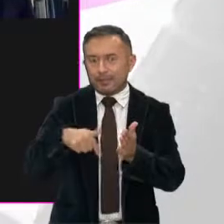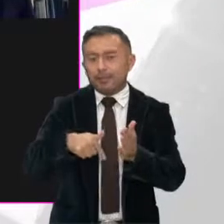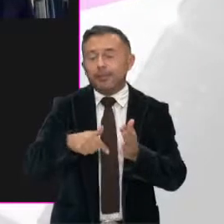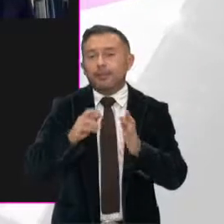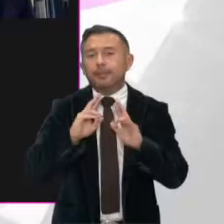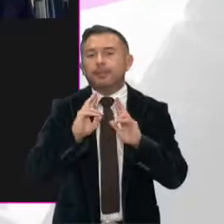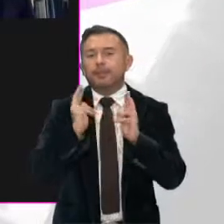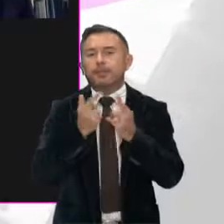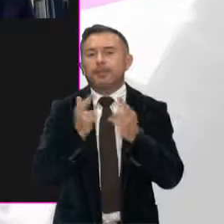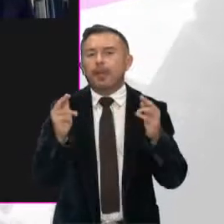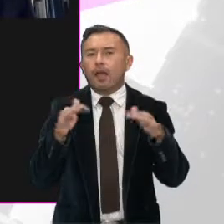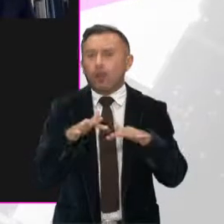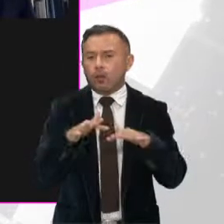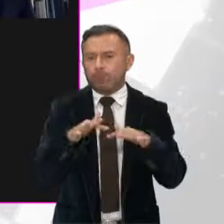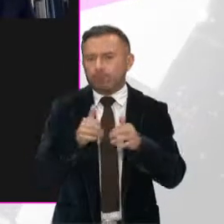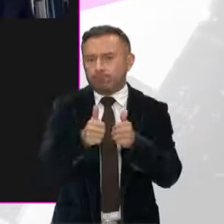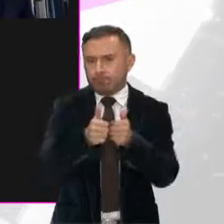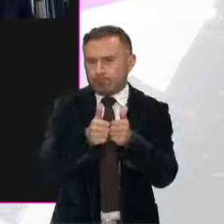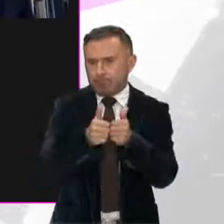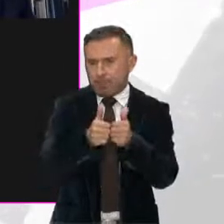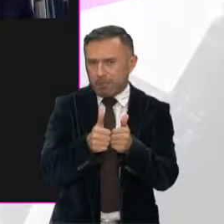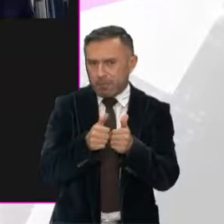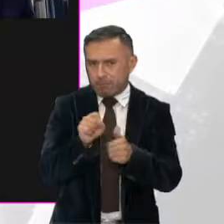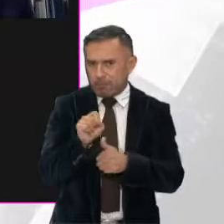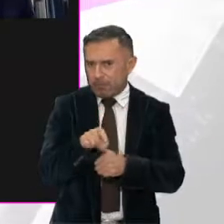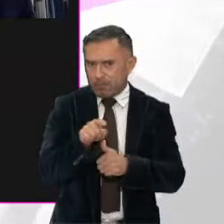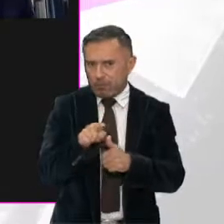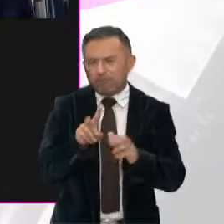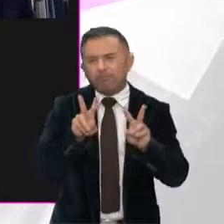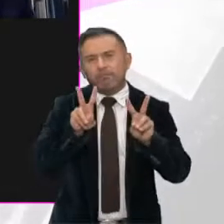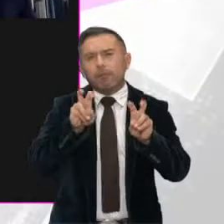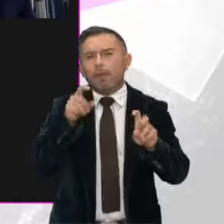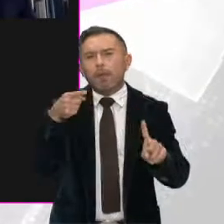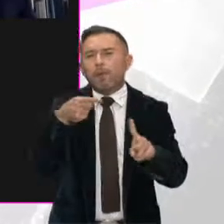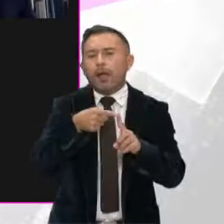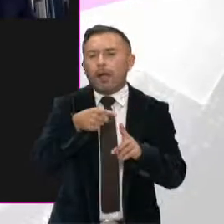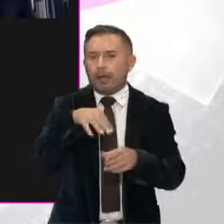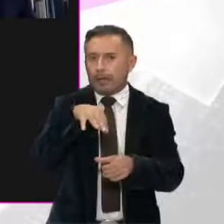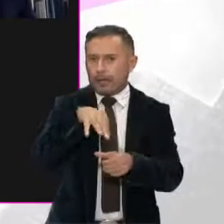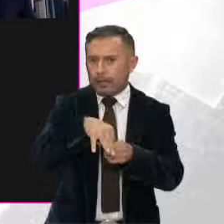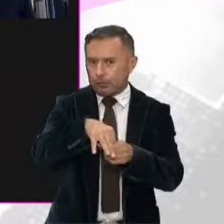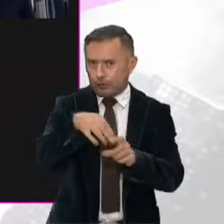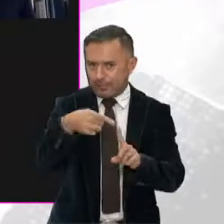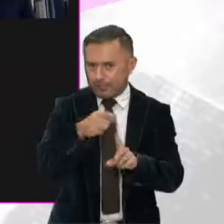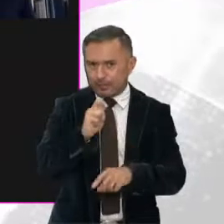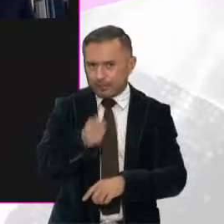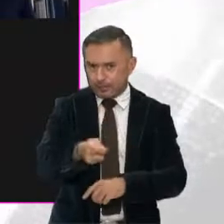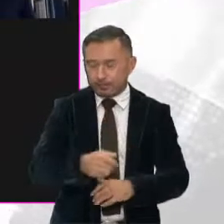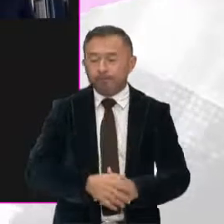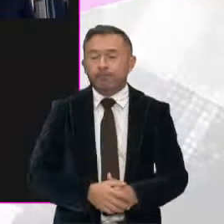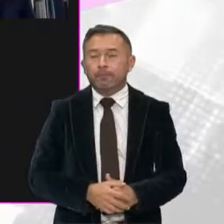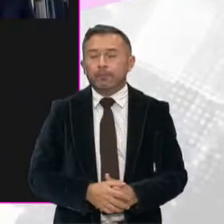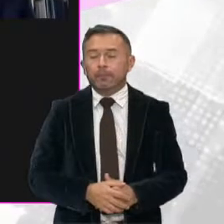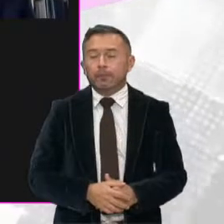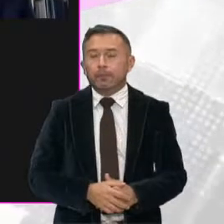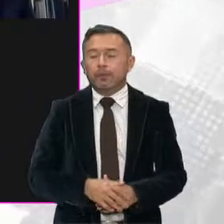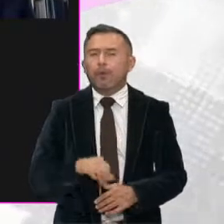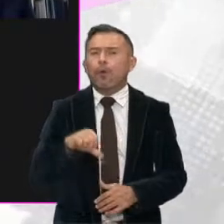5th edition of the permanent meeting on the elections.